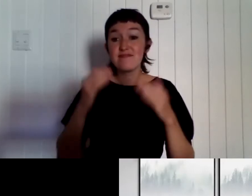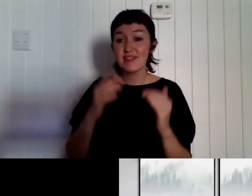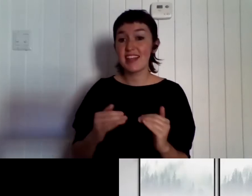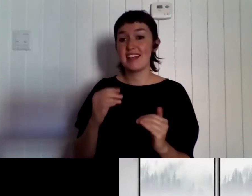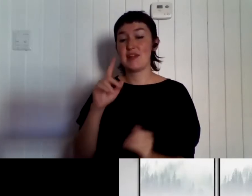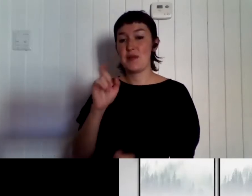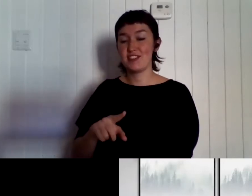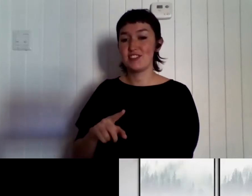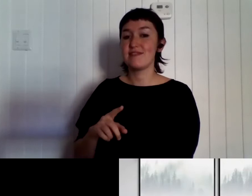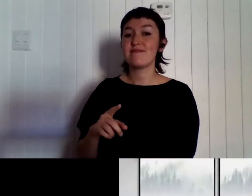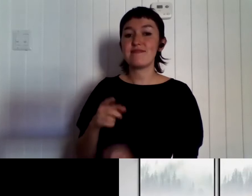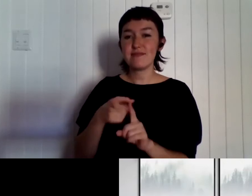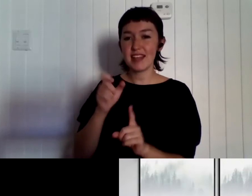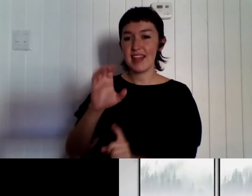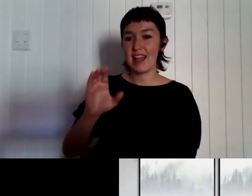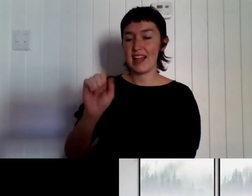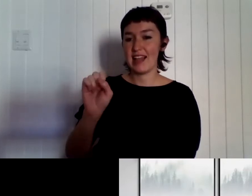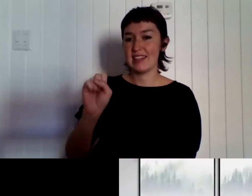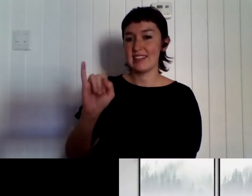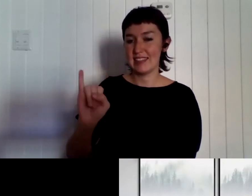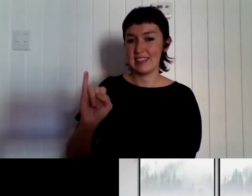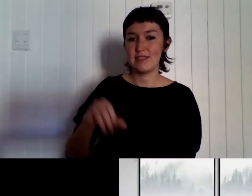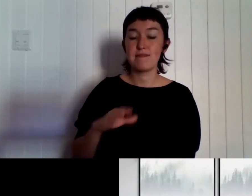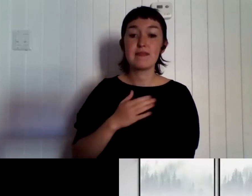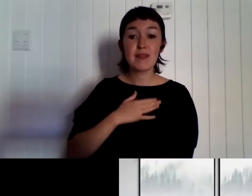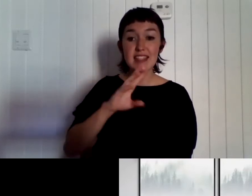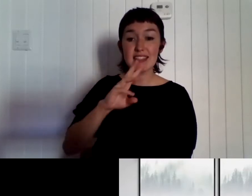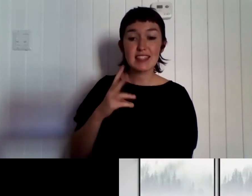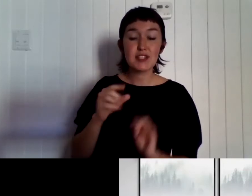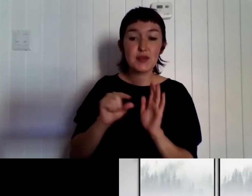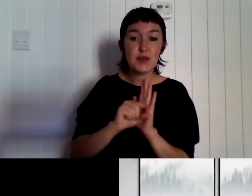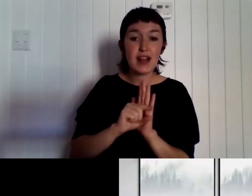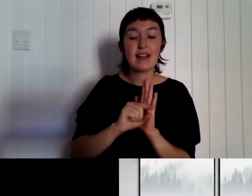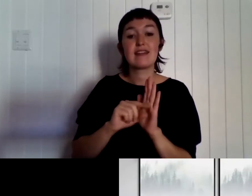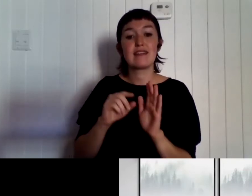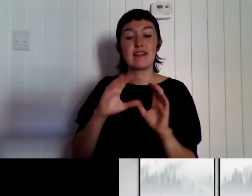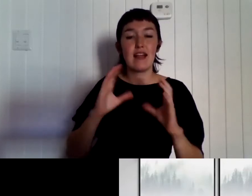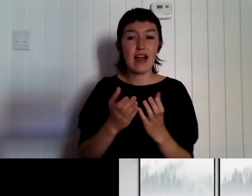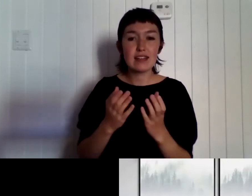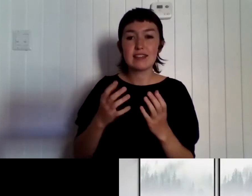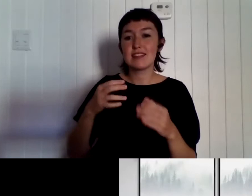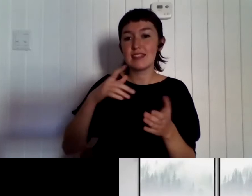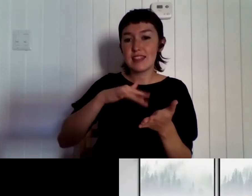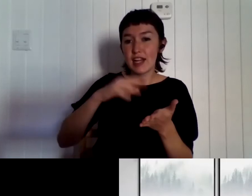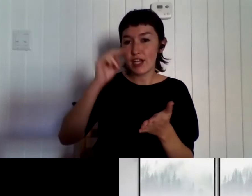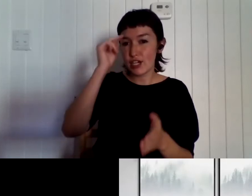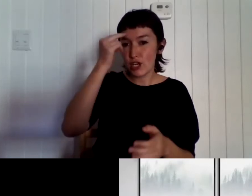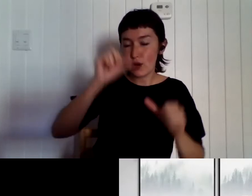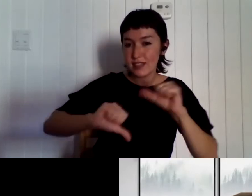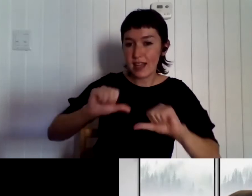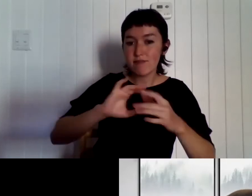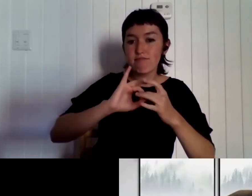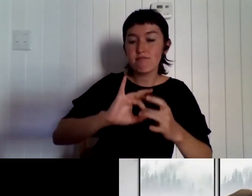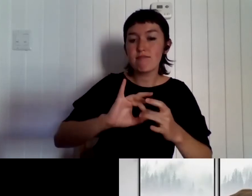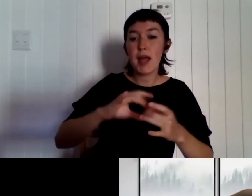This is a cool question. My 6th grade class is attending. We started studying a little bit about neuroscience in regard to mindfulness. Have you